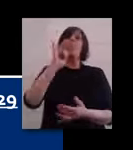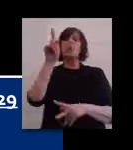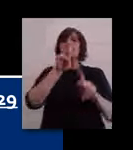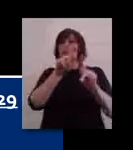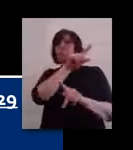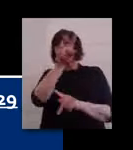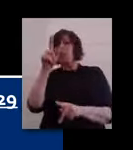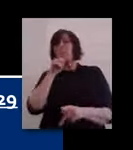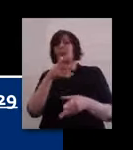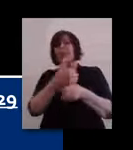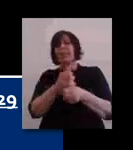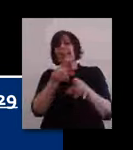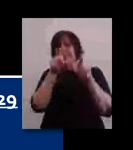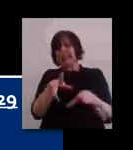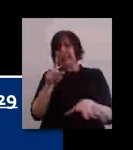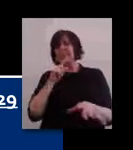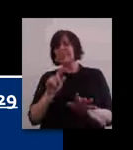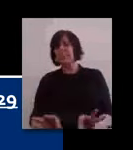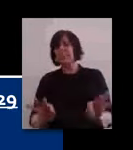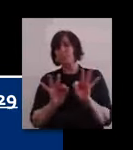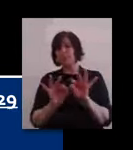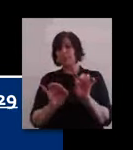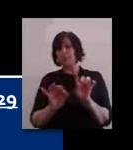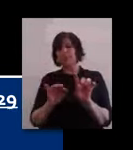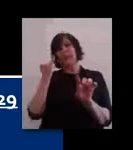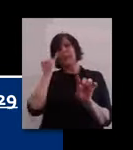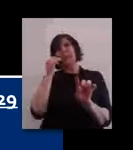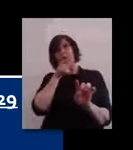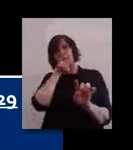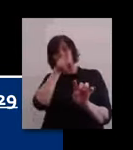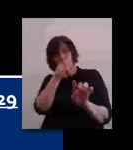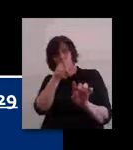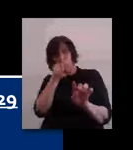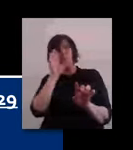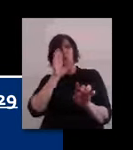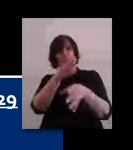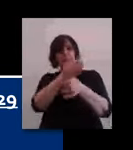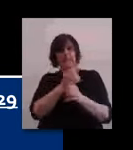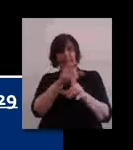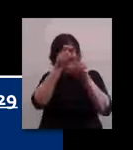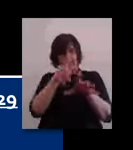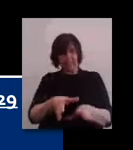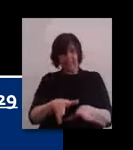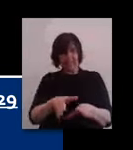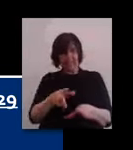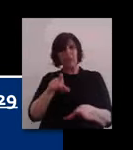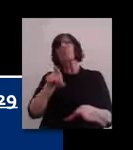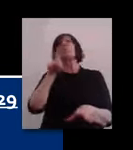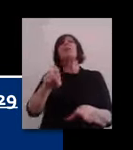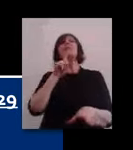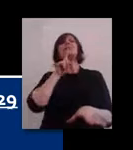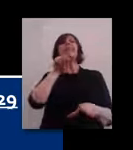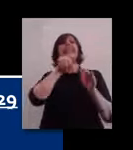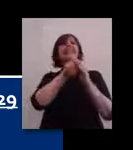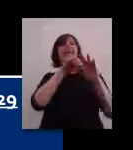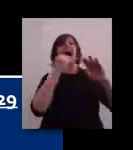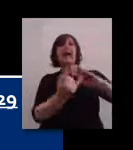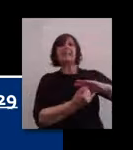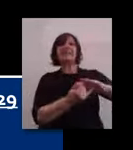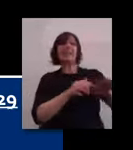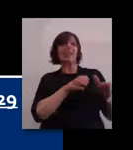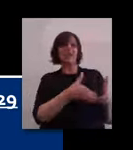to know. If you are going to get tested, you have to be in isolation. It's not like showing up and then going about your